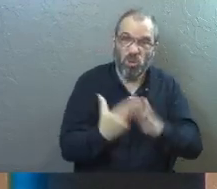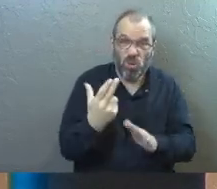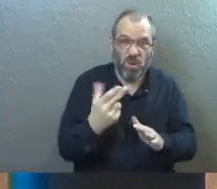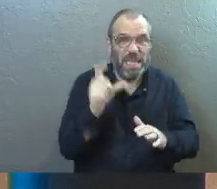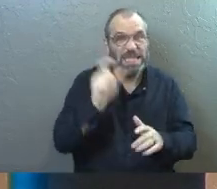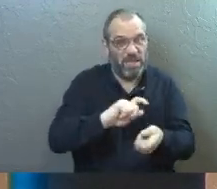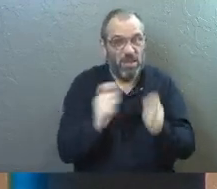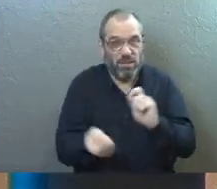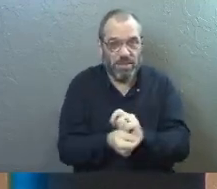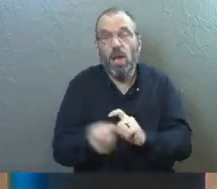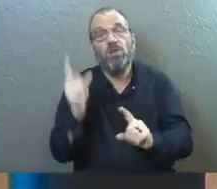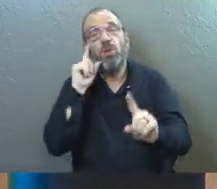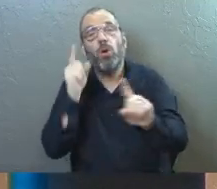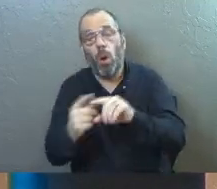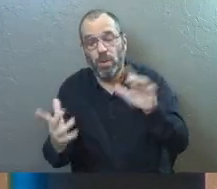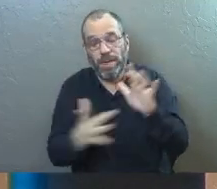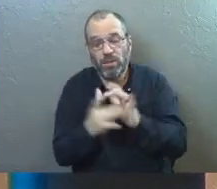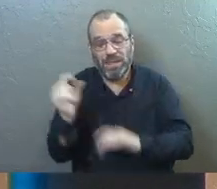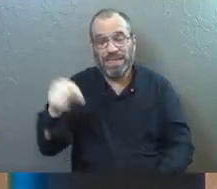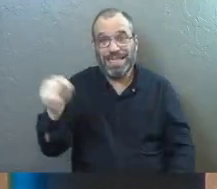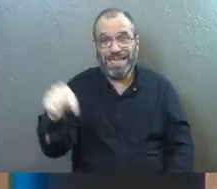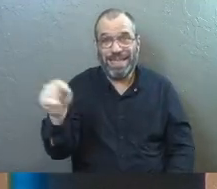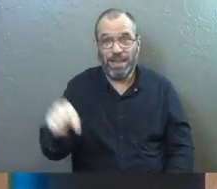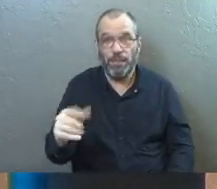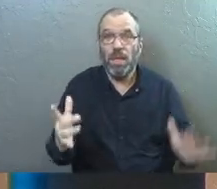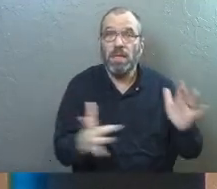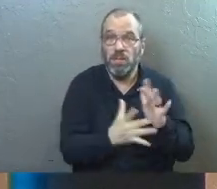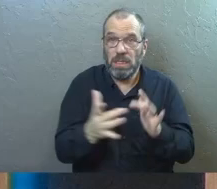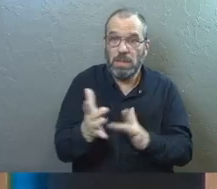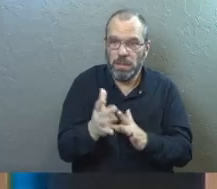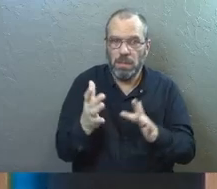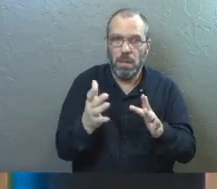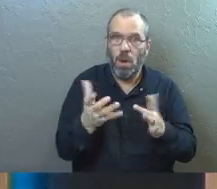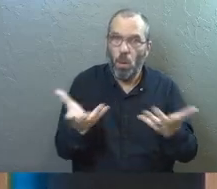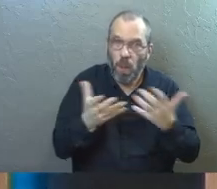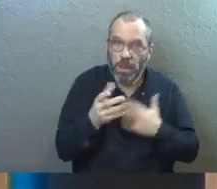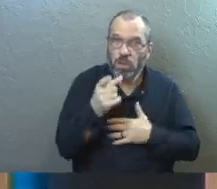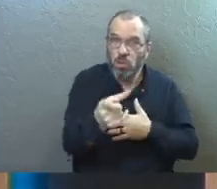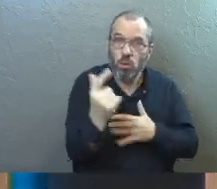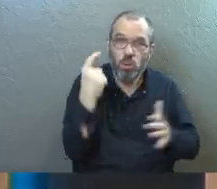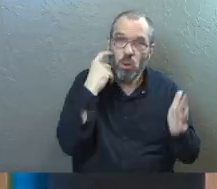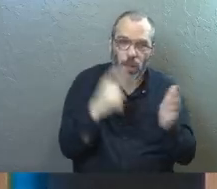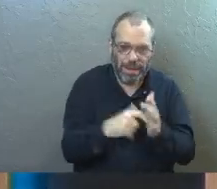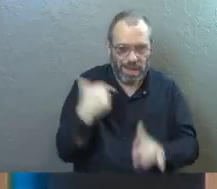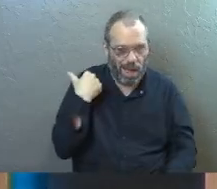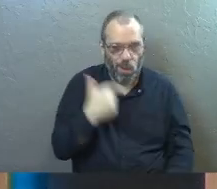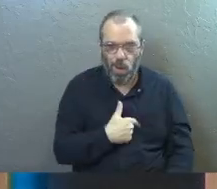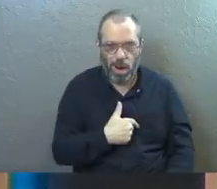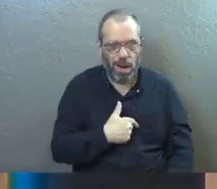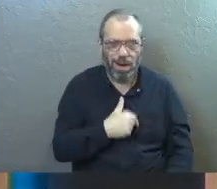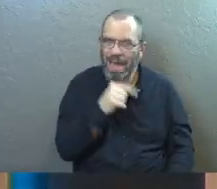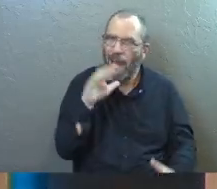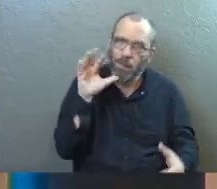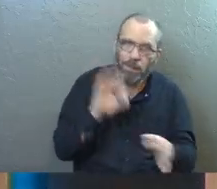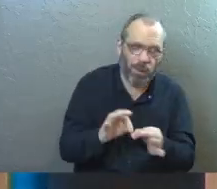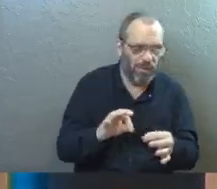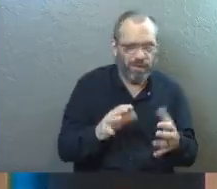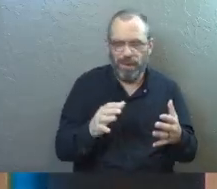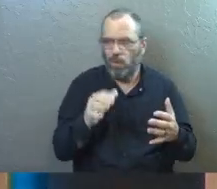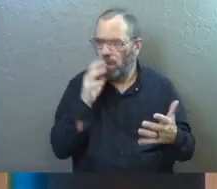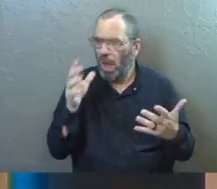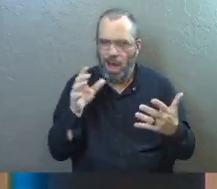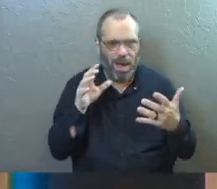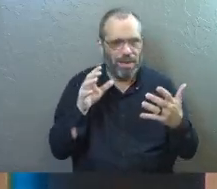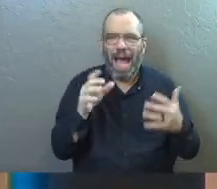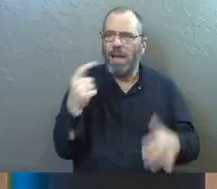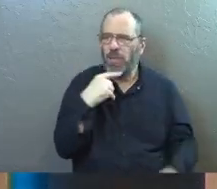change. Here's the goal, I think, that Jesus has for us, right? Jesus says this because he wants us to recognize that we're not all that. We don't have it all together. I